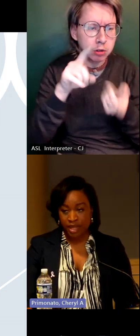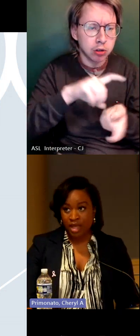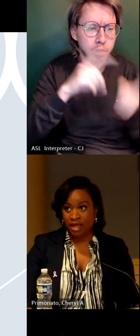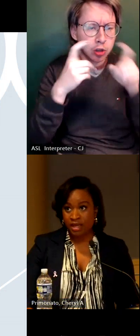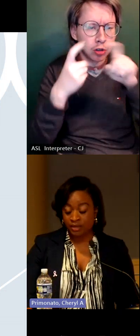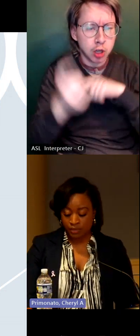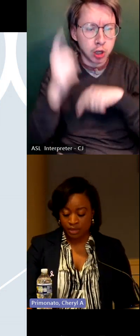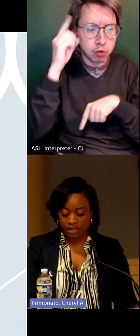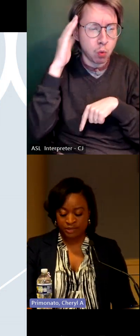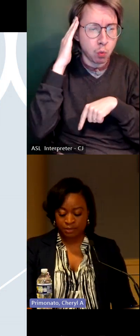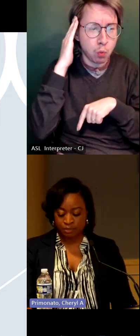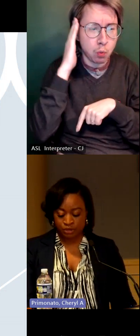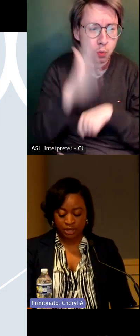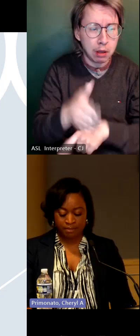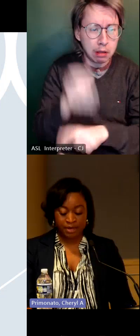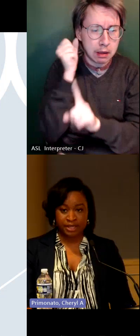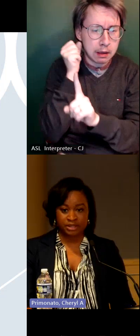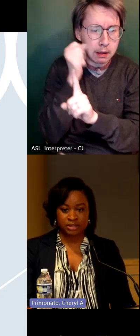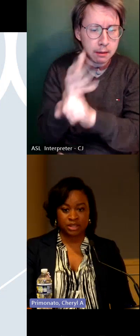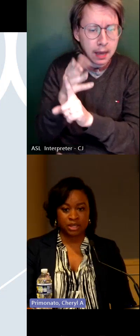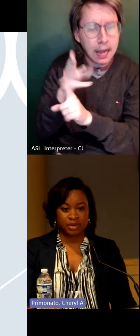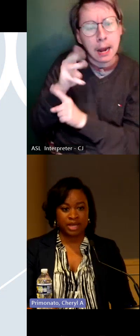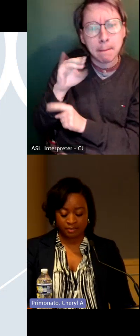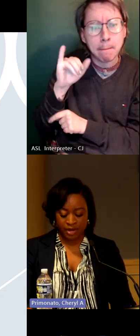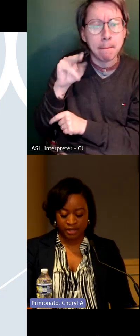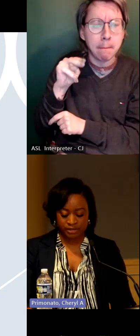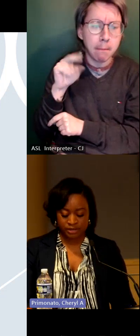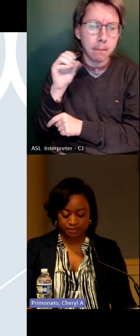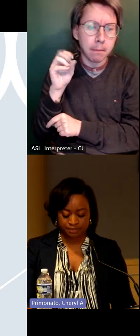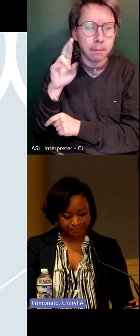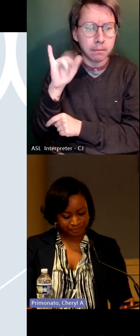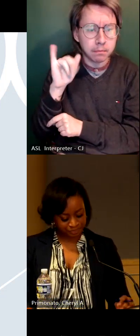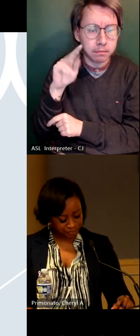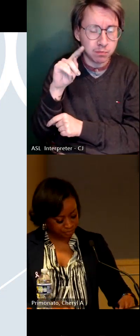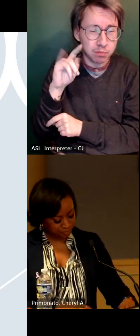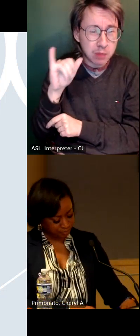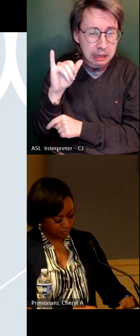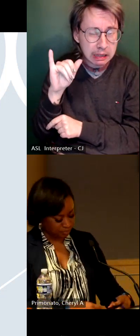riders and or a disproportionate burden to low-income riders.